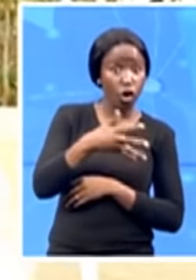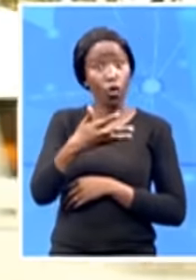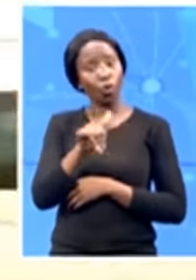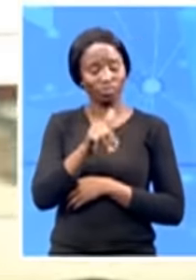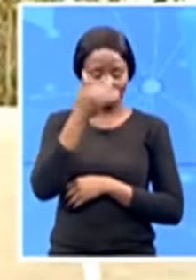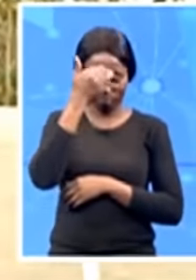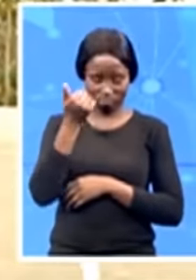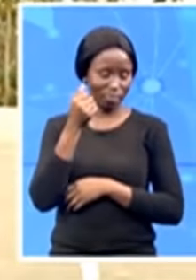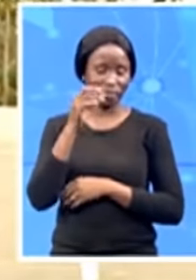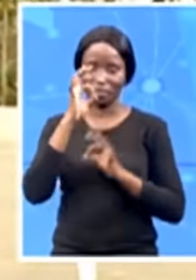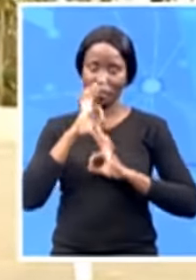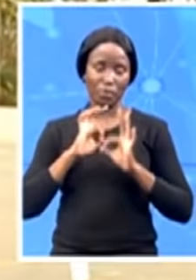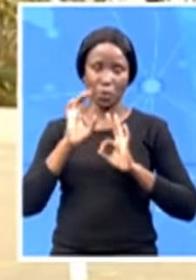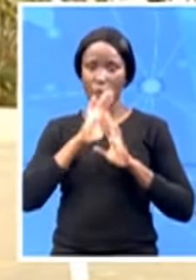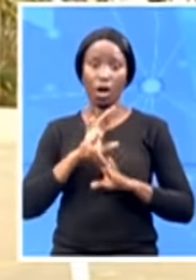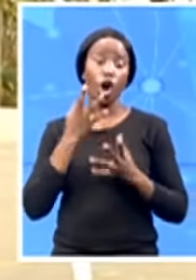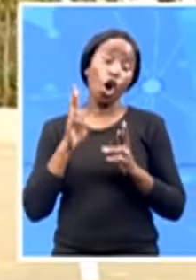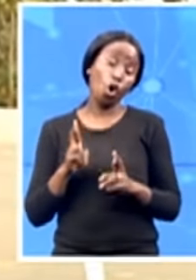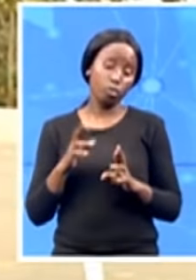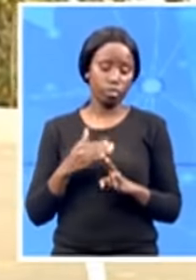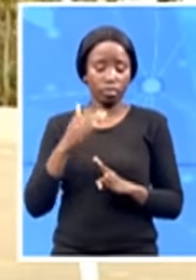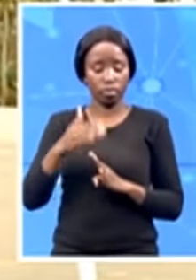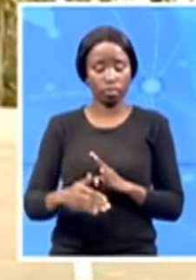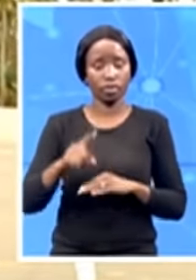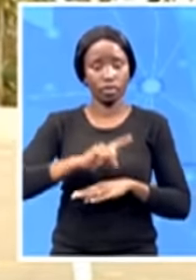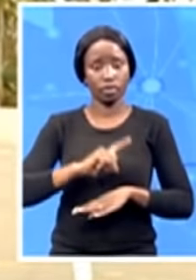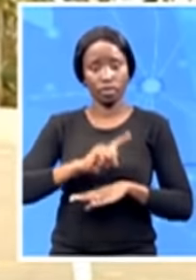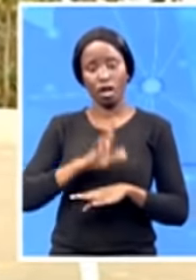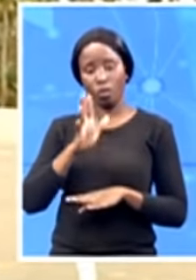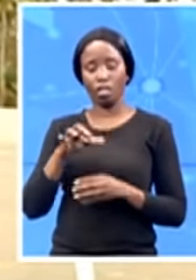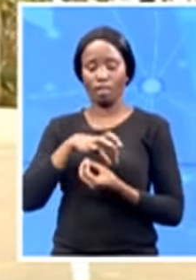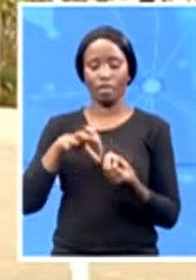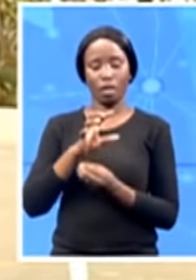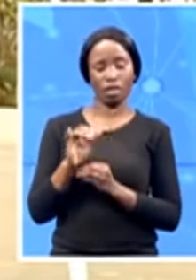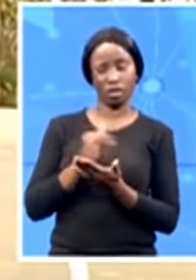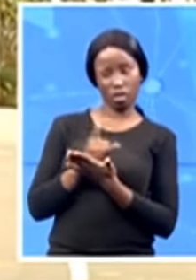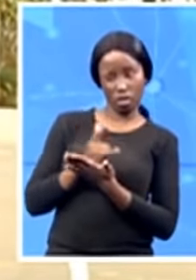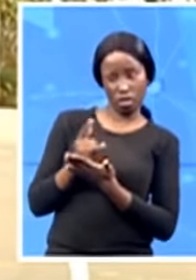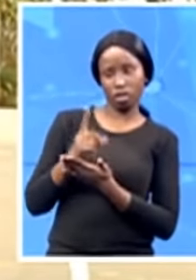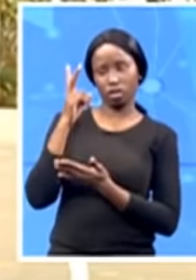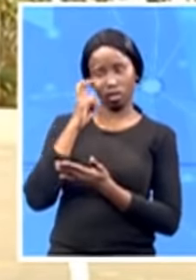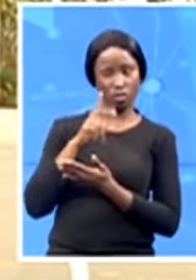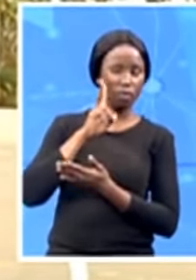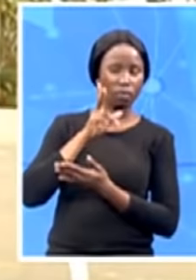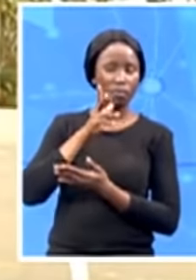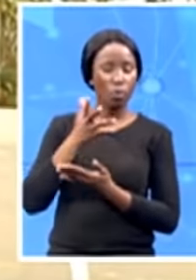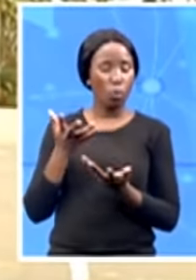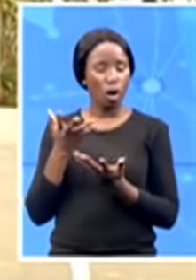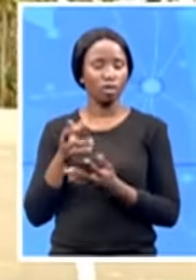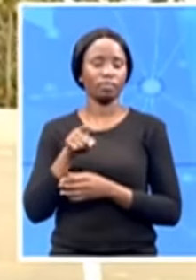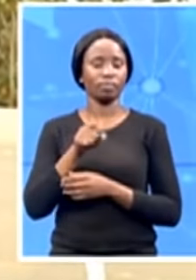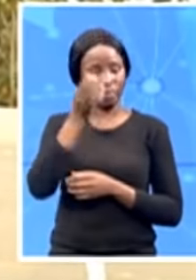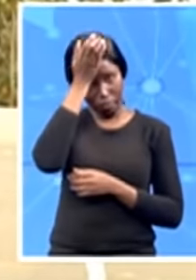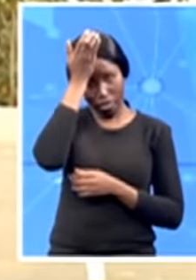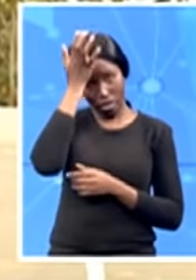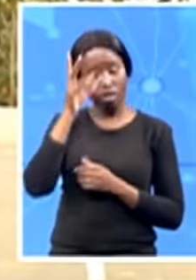to possibly speak to the family to see where the former president is, and of course what the next move for them is going to be. Yesterday, when we